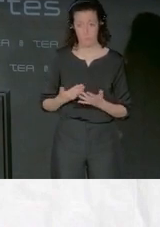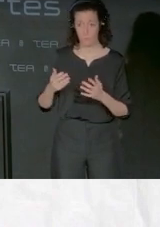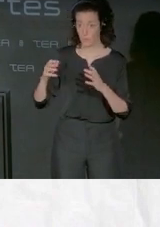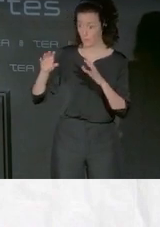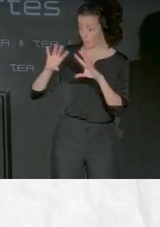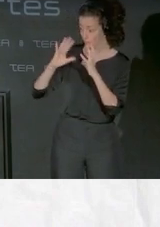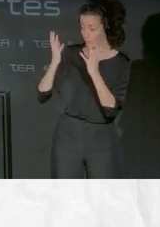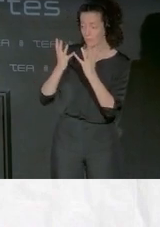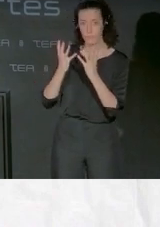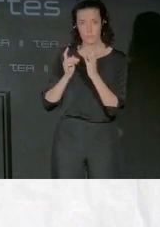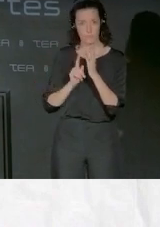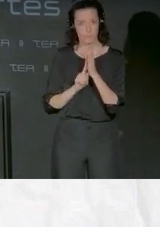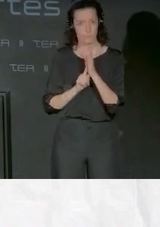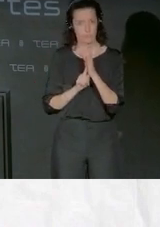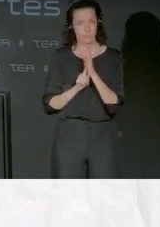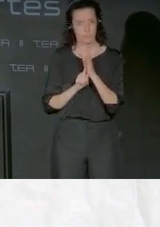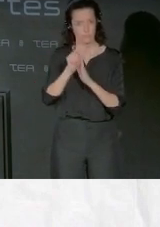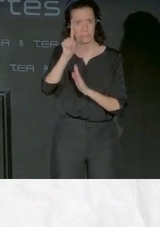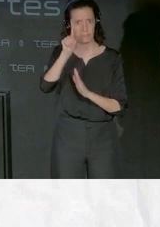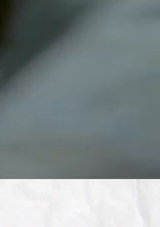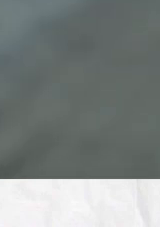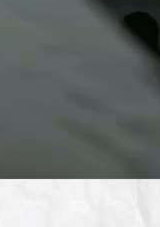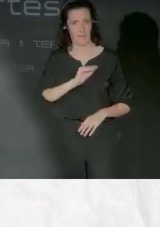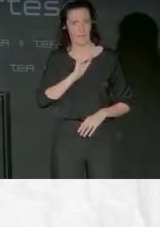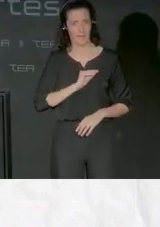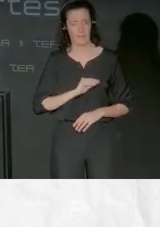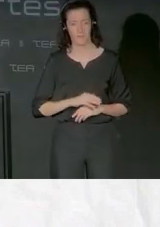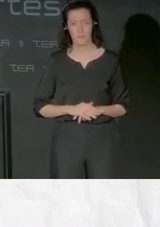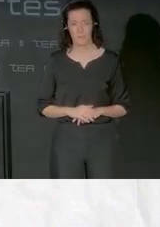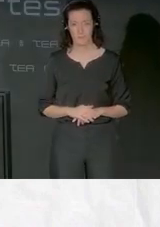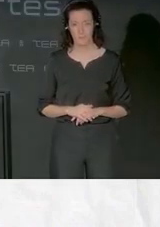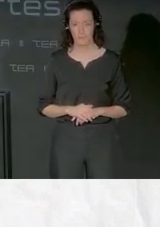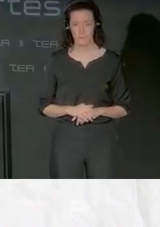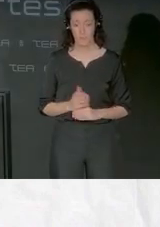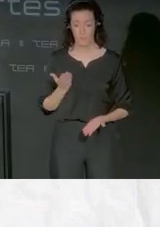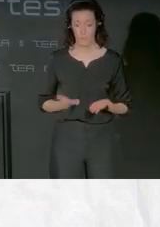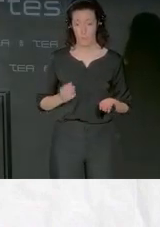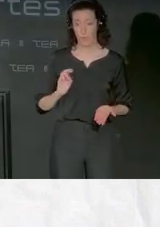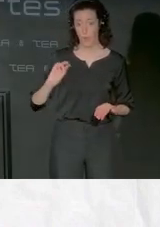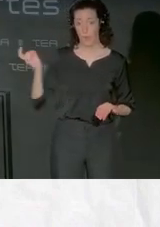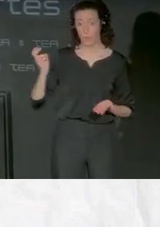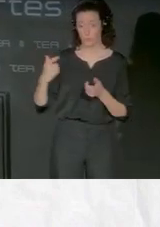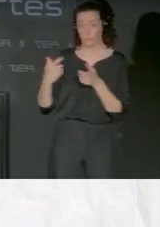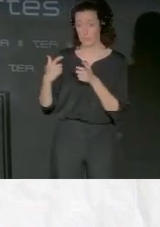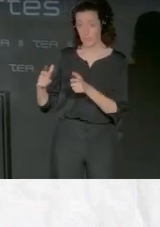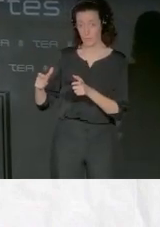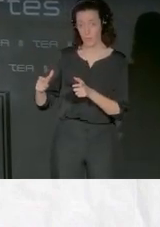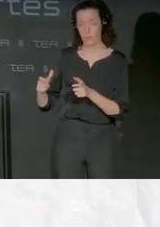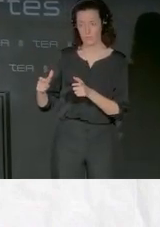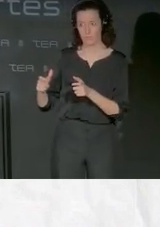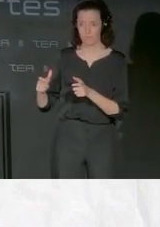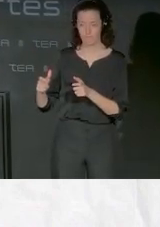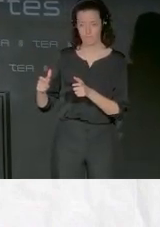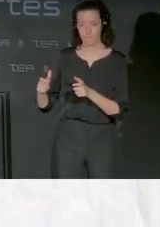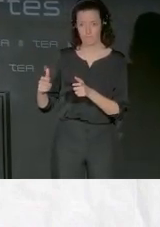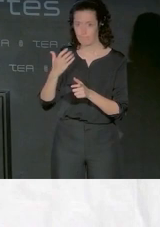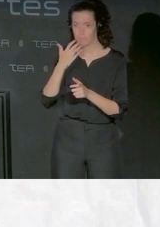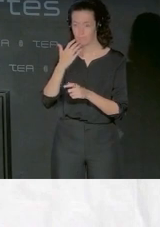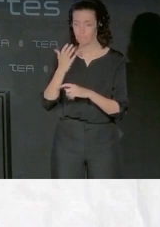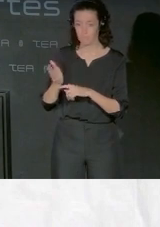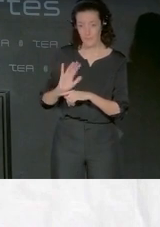that other sectors would be envious of. As I said, it's bigger than music and cinema put together. We see, again, because